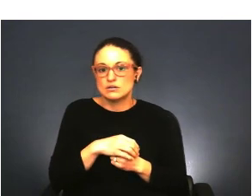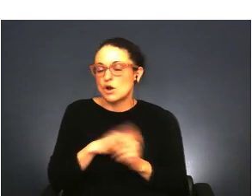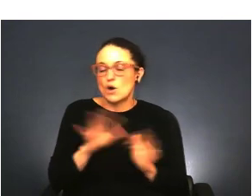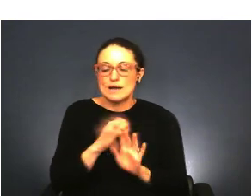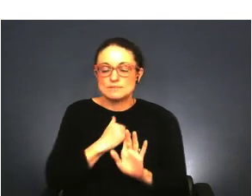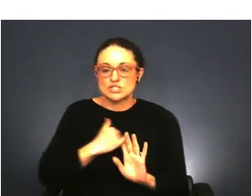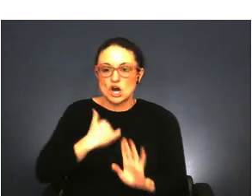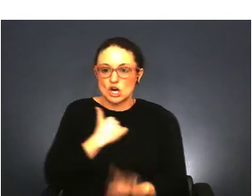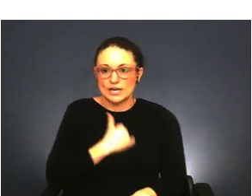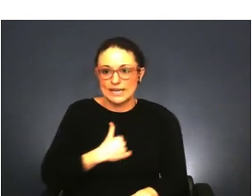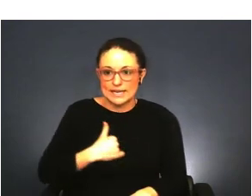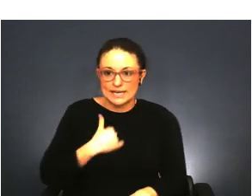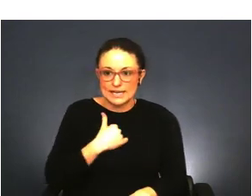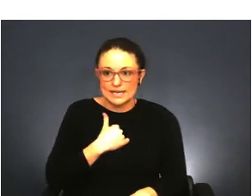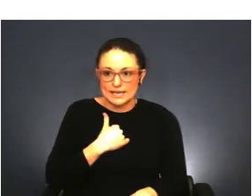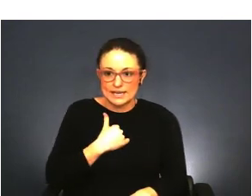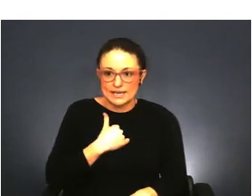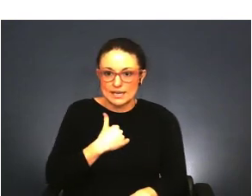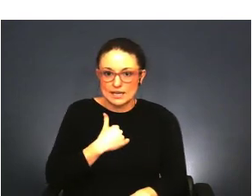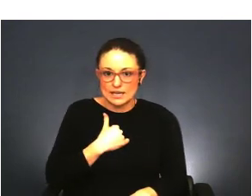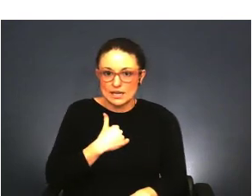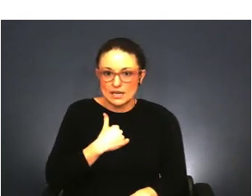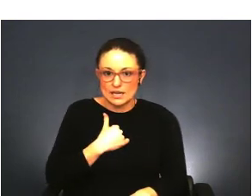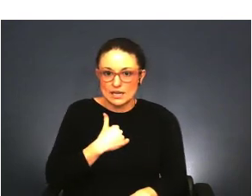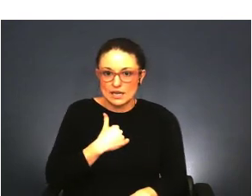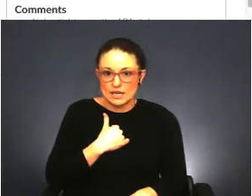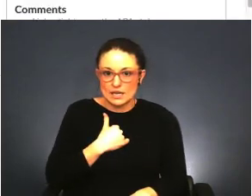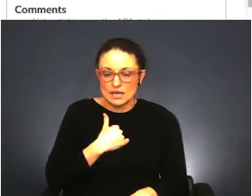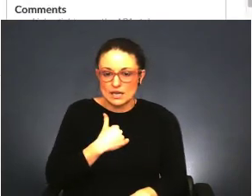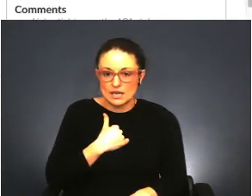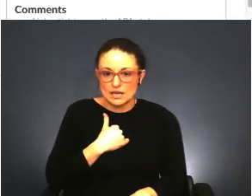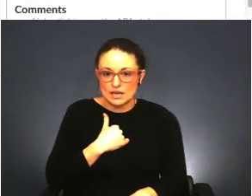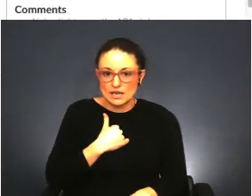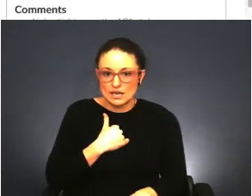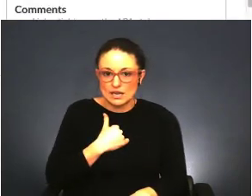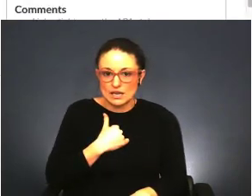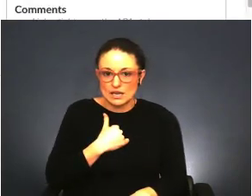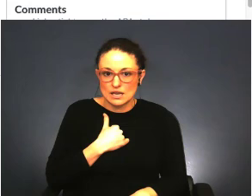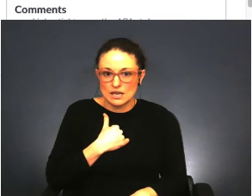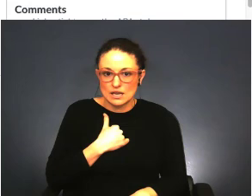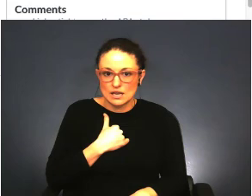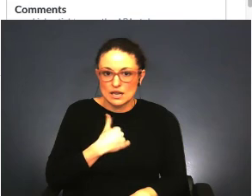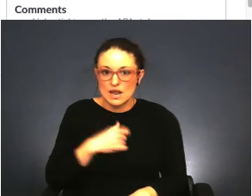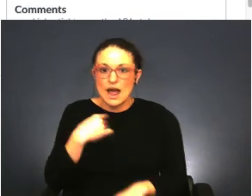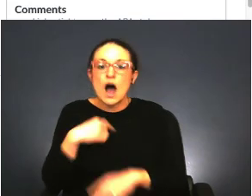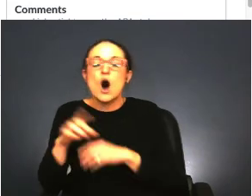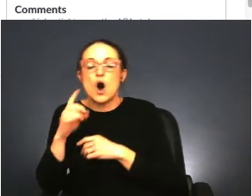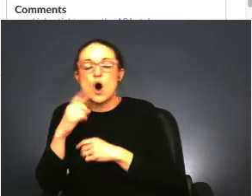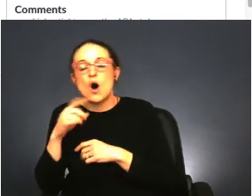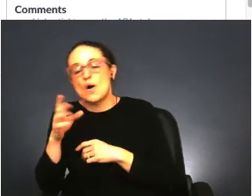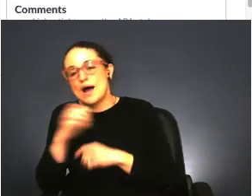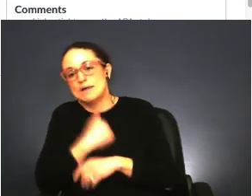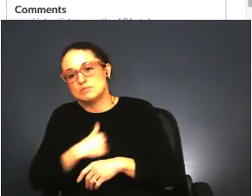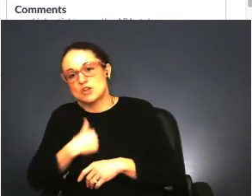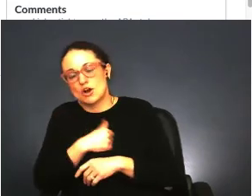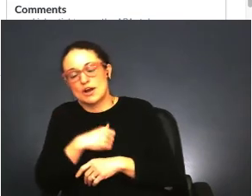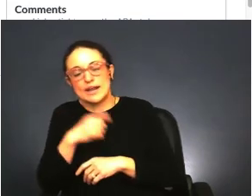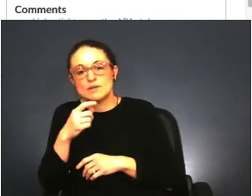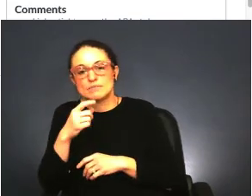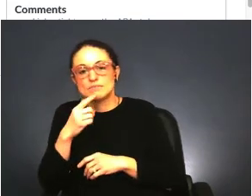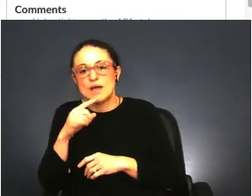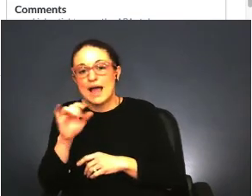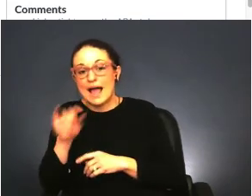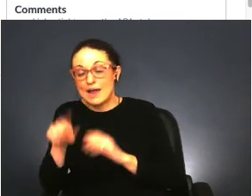I'm looking at the 3rd out of 4. The one that was graded was the 4th out of 4